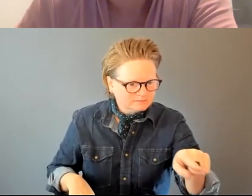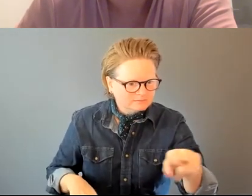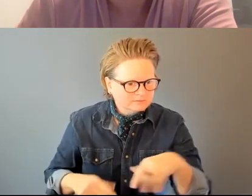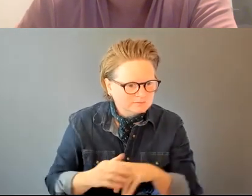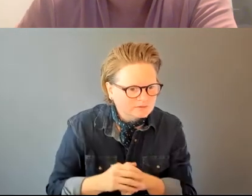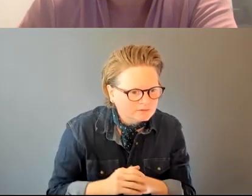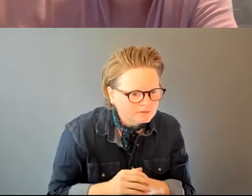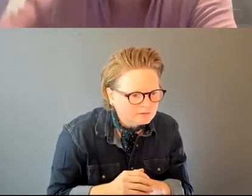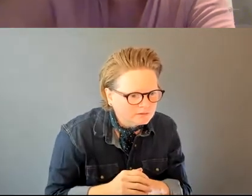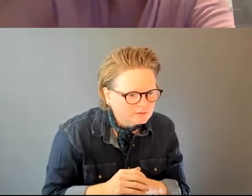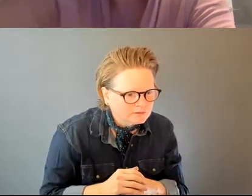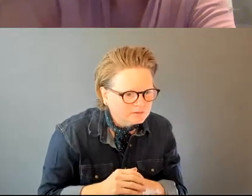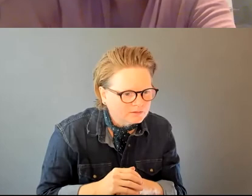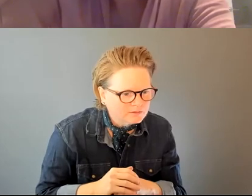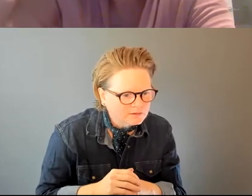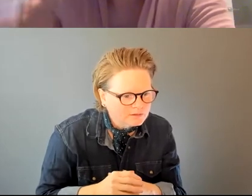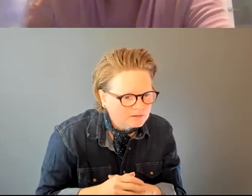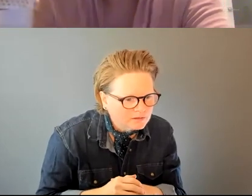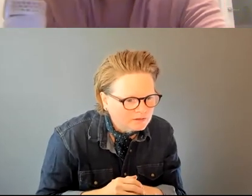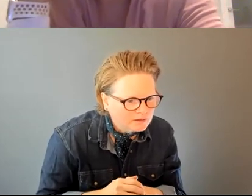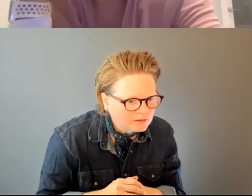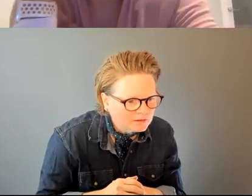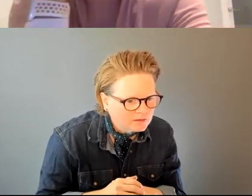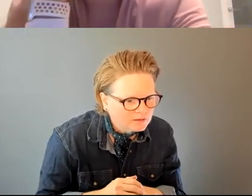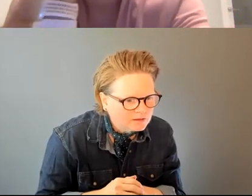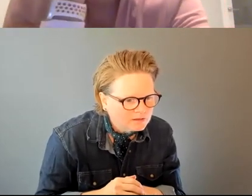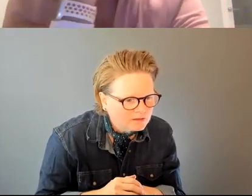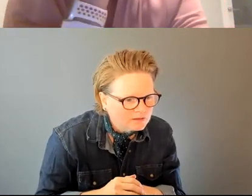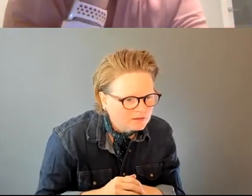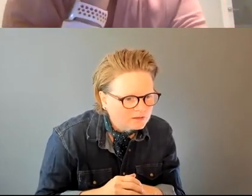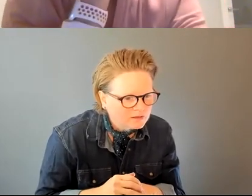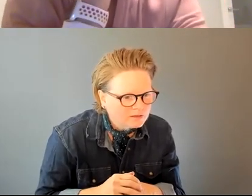saw. Let me go ahead and translate that question really quickly.